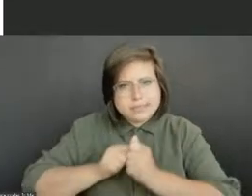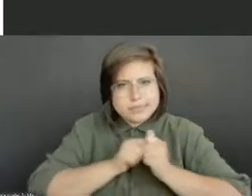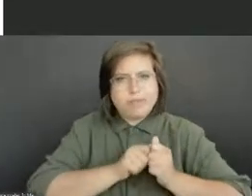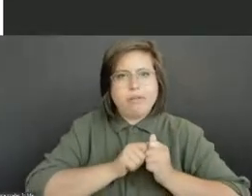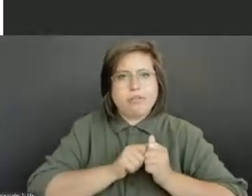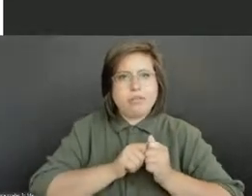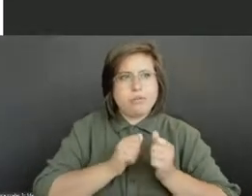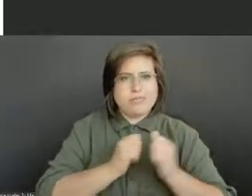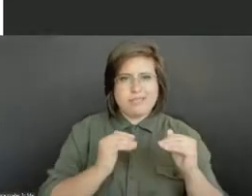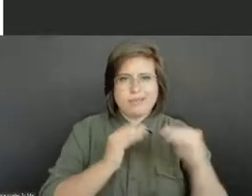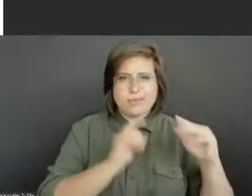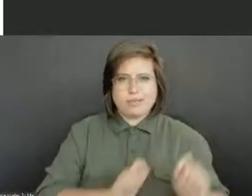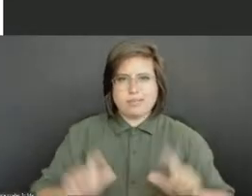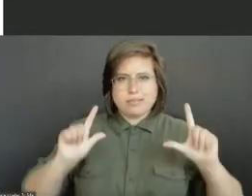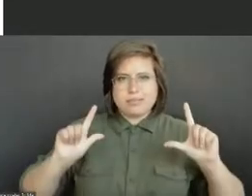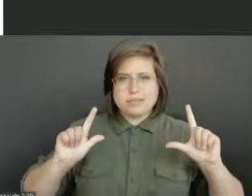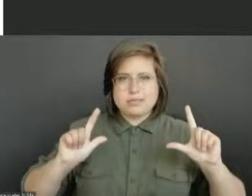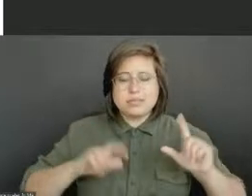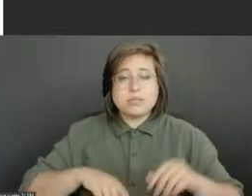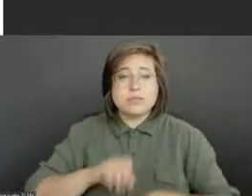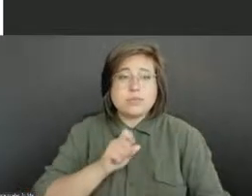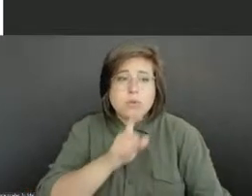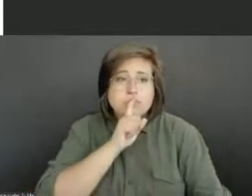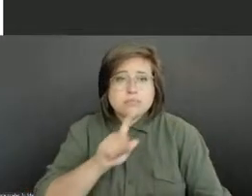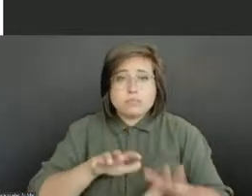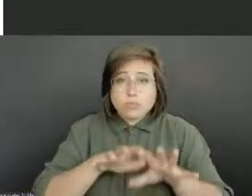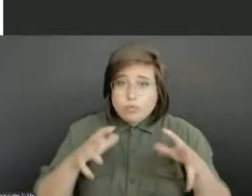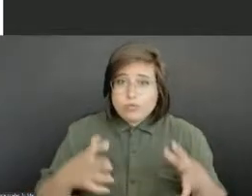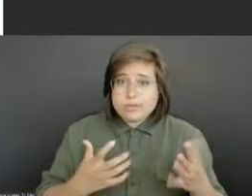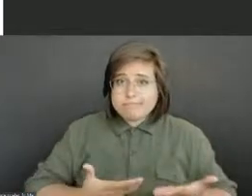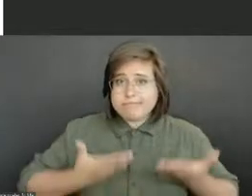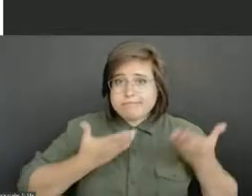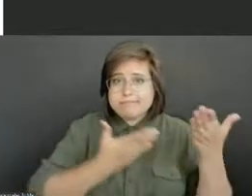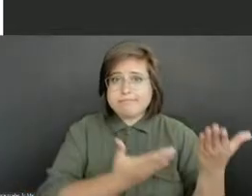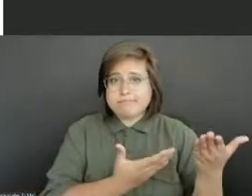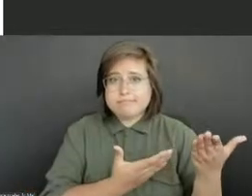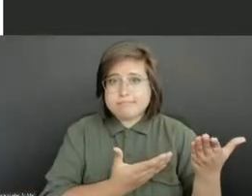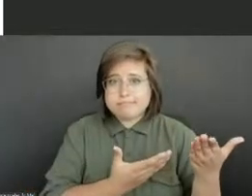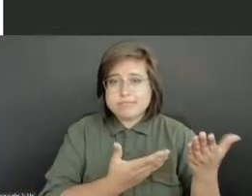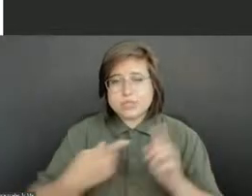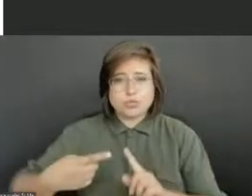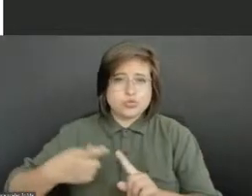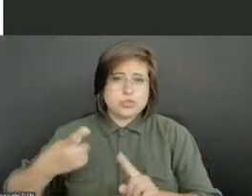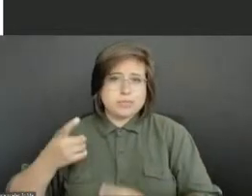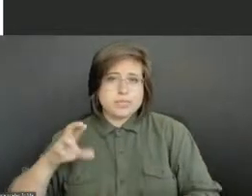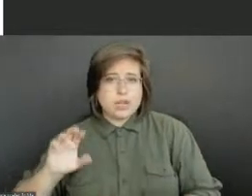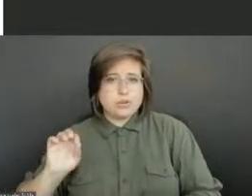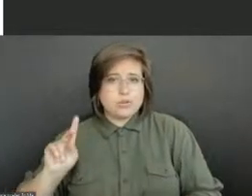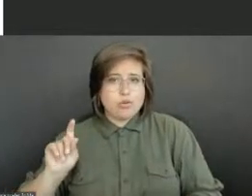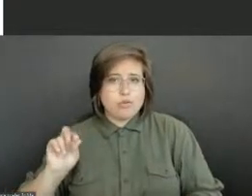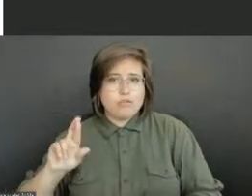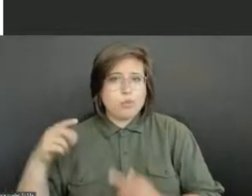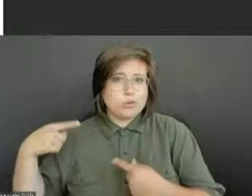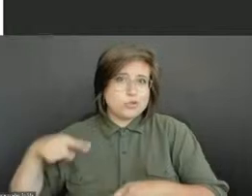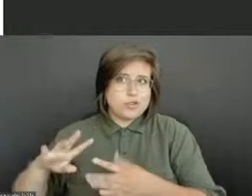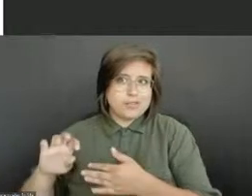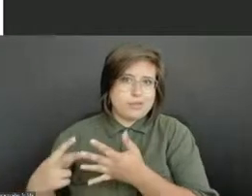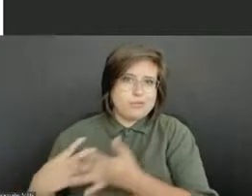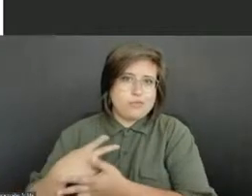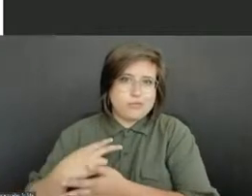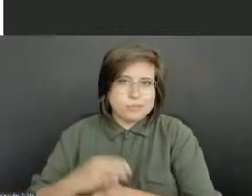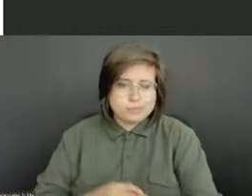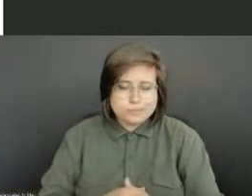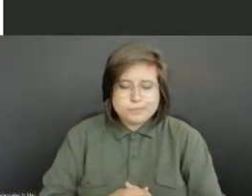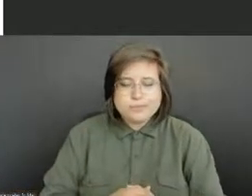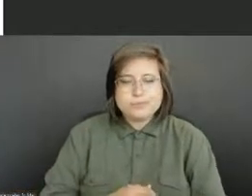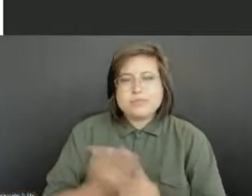lens. So the overarching recommendation here, which was called out by Dr. Okafor in her overview, is, and